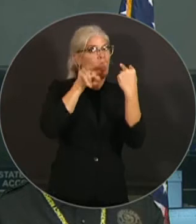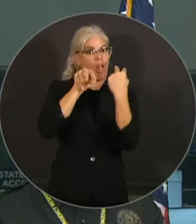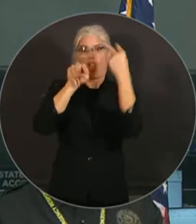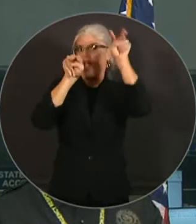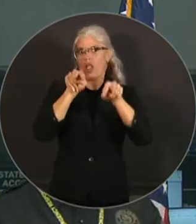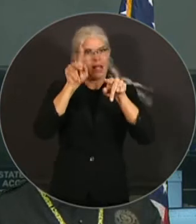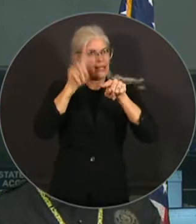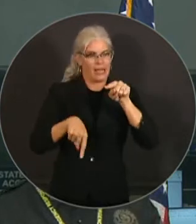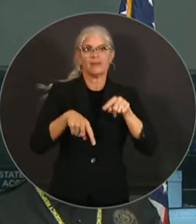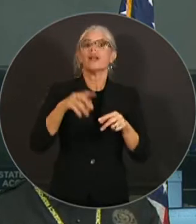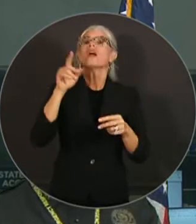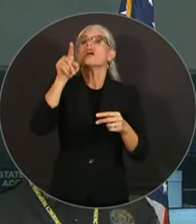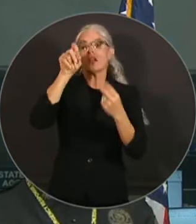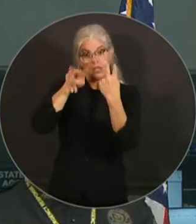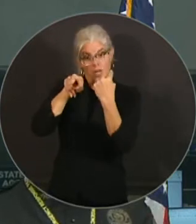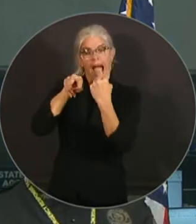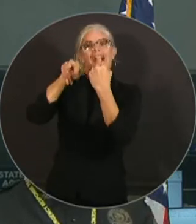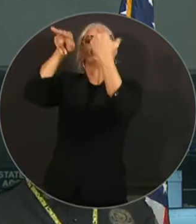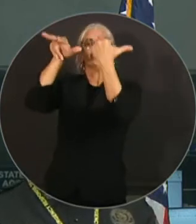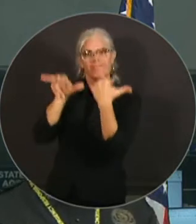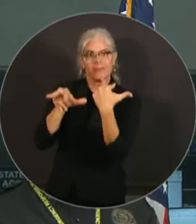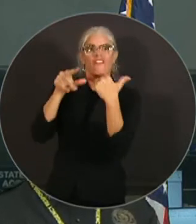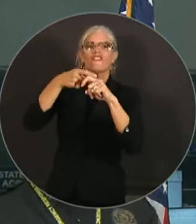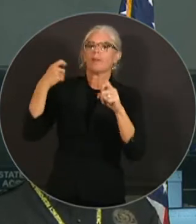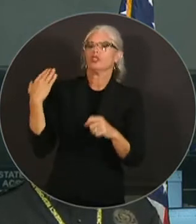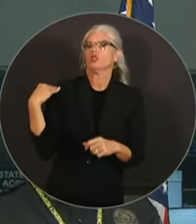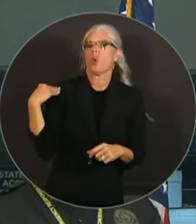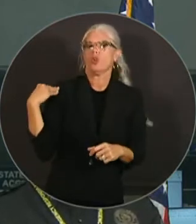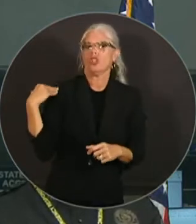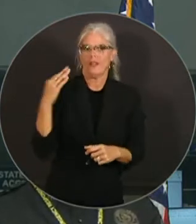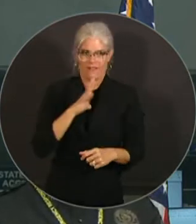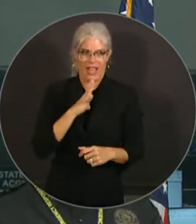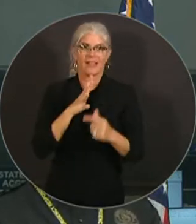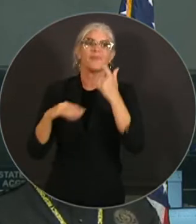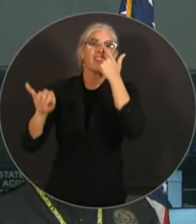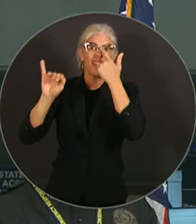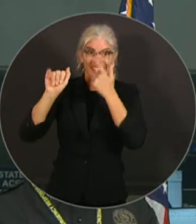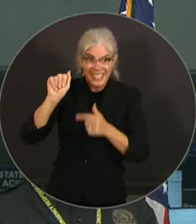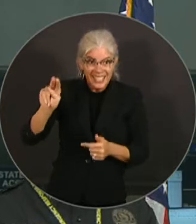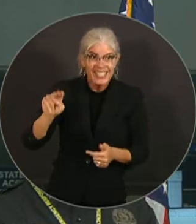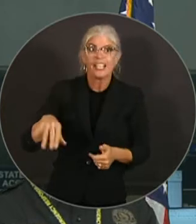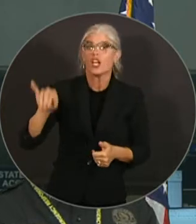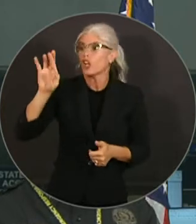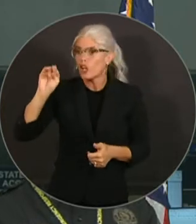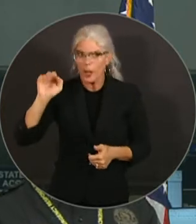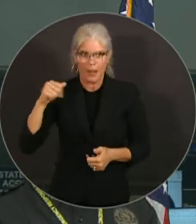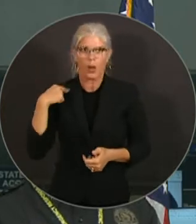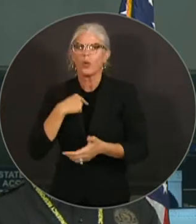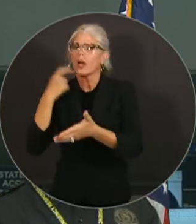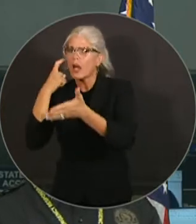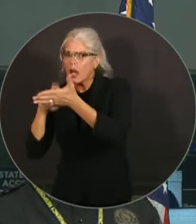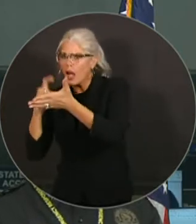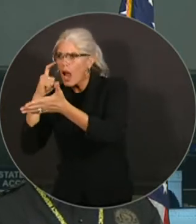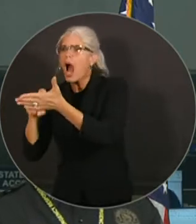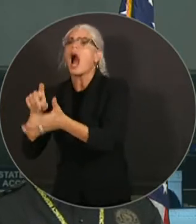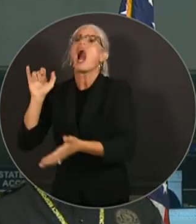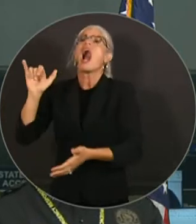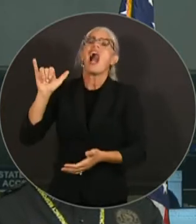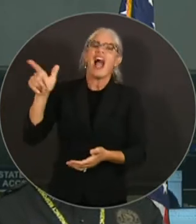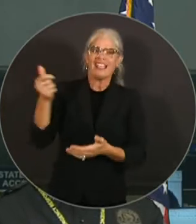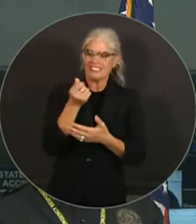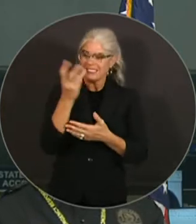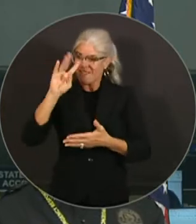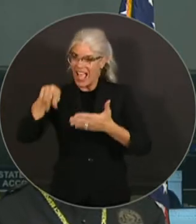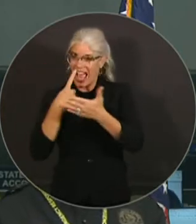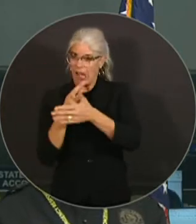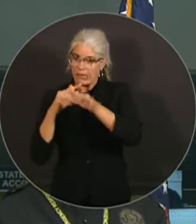during Hurricane Irma. We used it during Hurricane Ian. It worked very well. There will be several hours of congestion. Traffic is going to be bad while